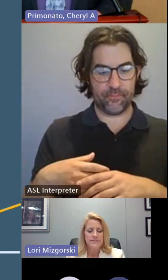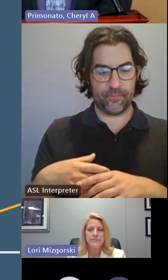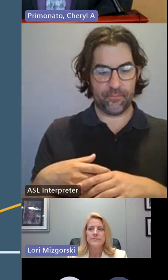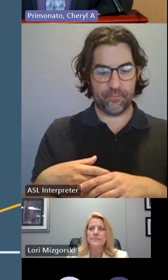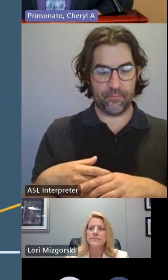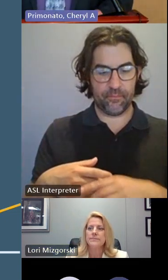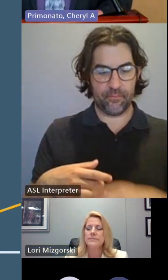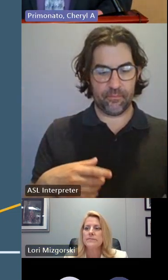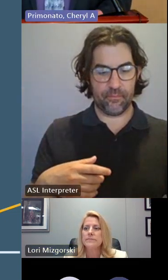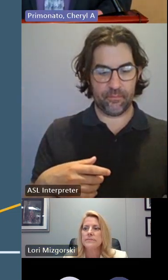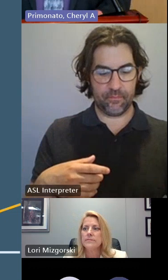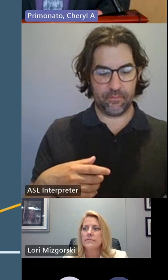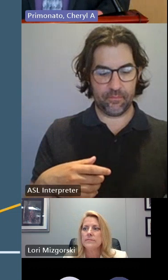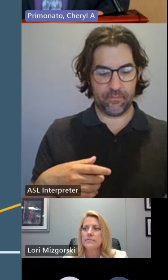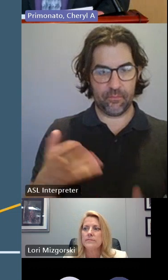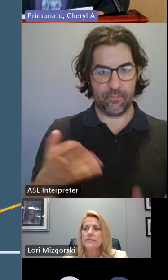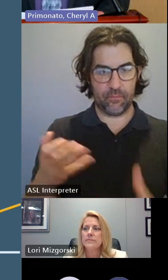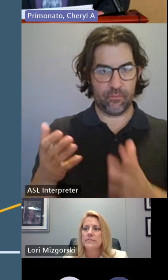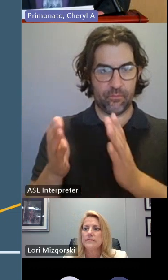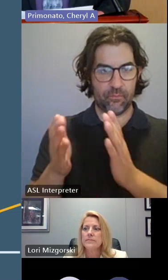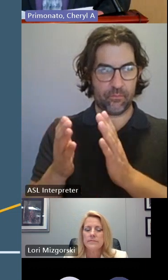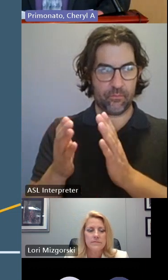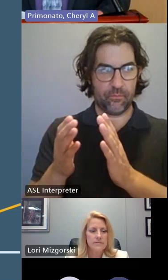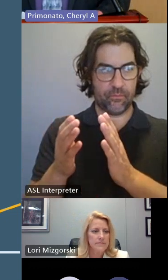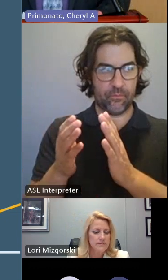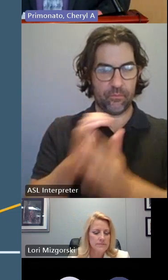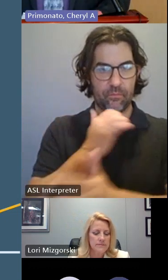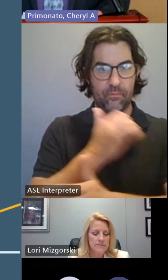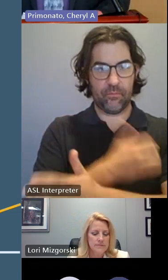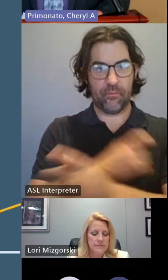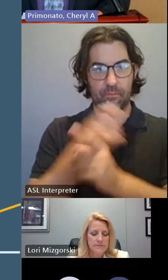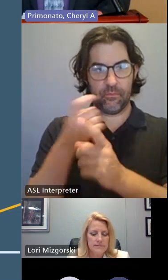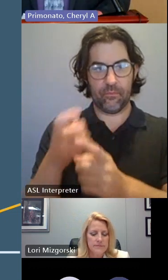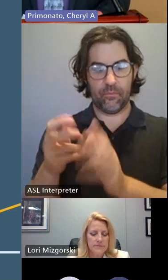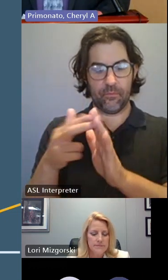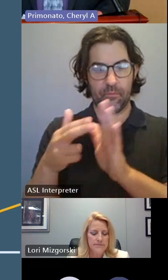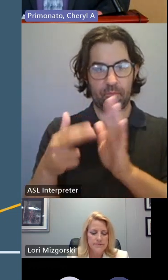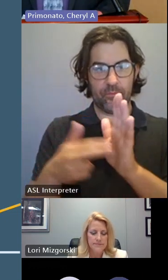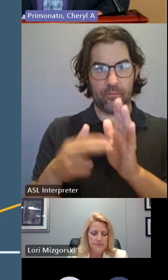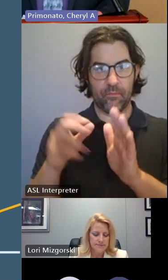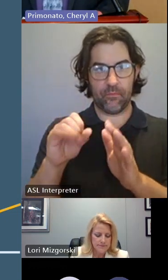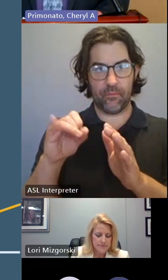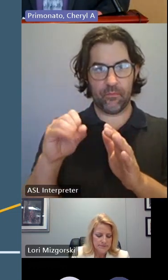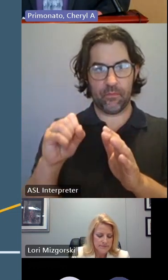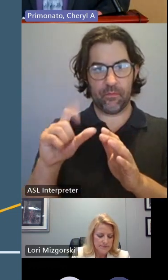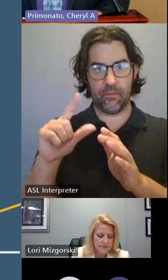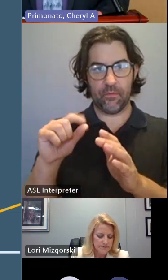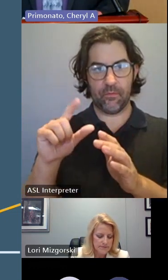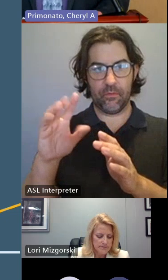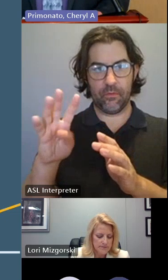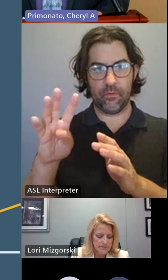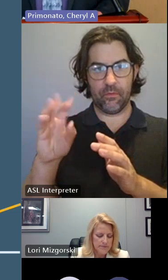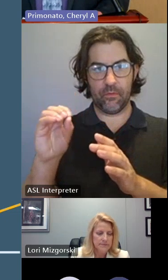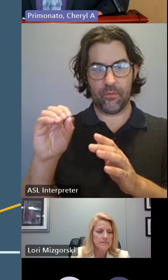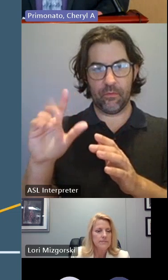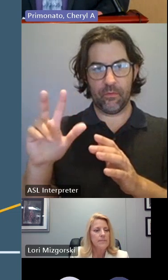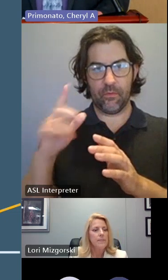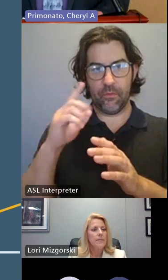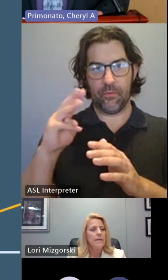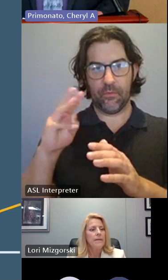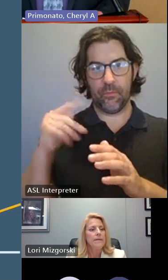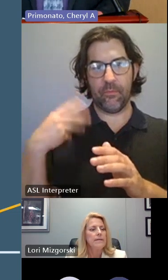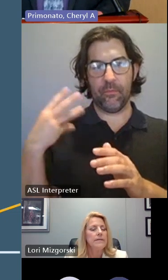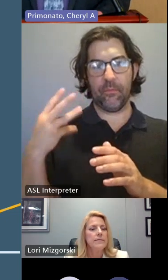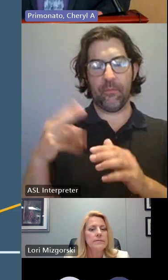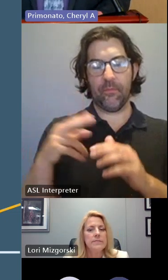morning. this resolution seeks authorization to award a construction contract SYS 2403 for Mount Washington Tunnel Rail